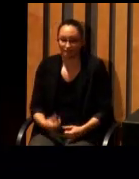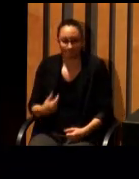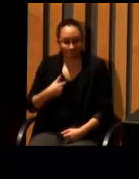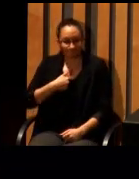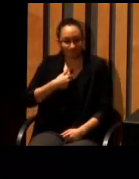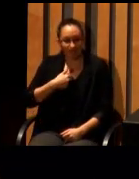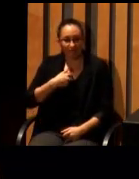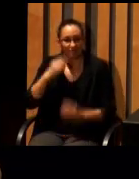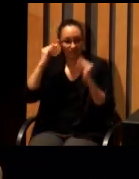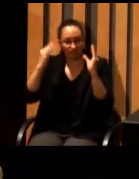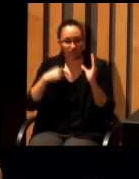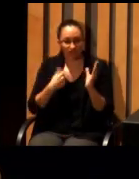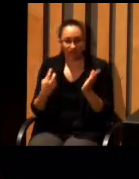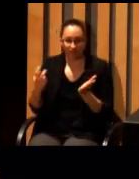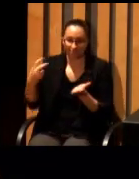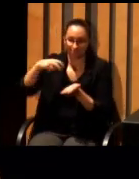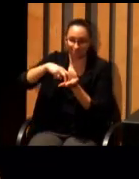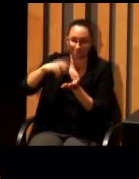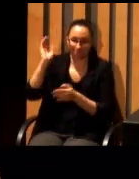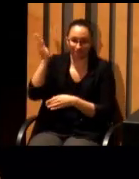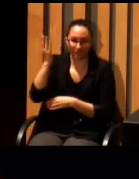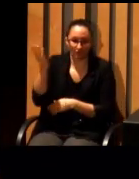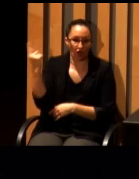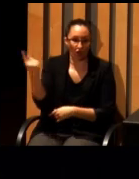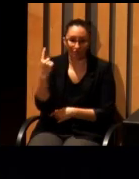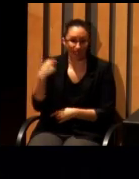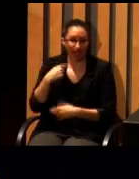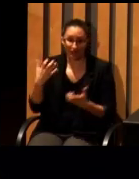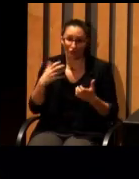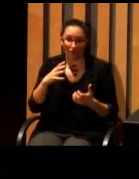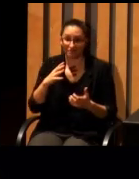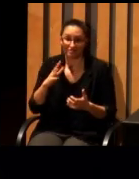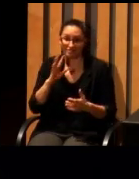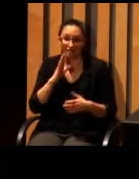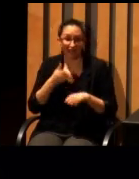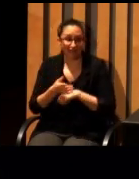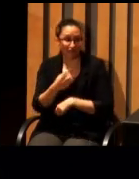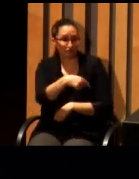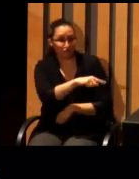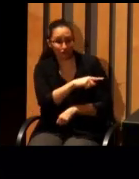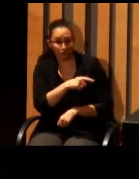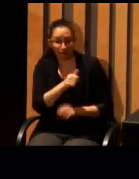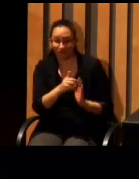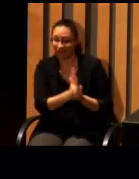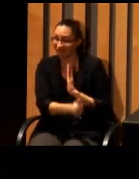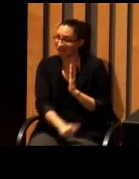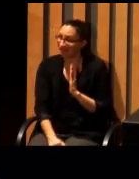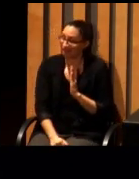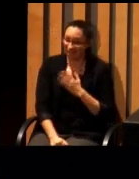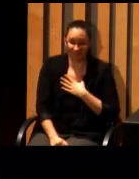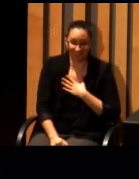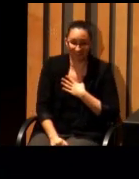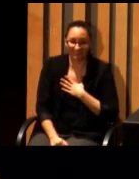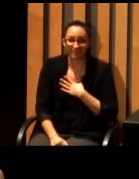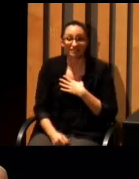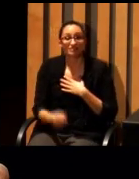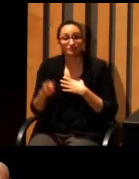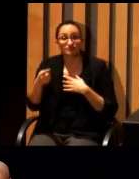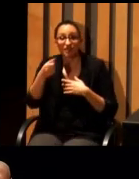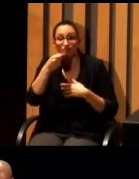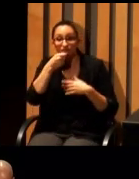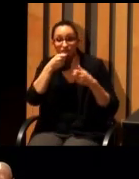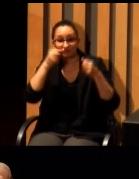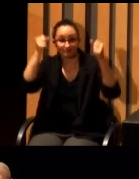I have to get up and talk all the time. I wouldn't want to go after any of you guys. It's quite wonderful. So the microphone is in the